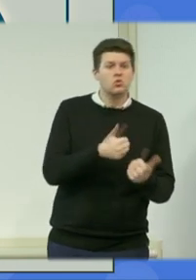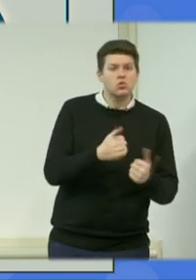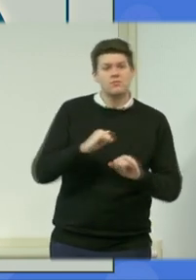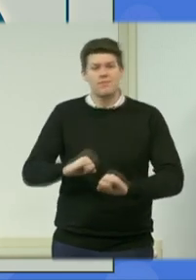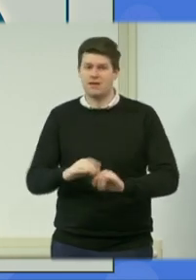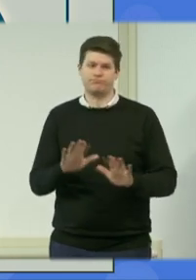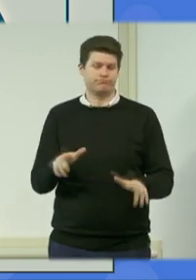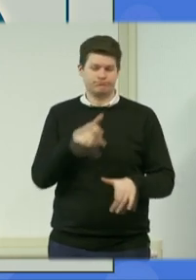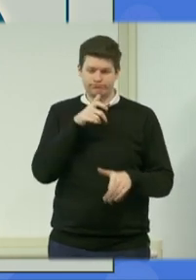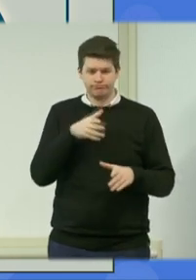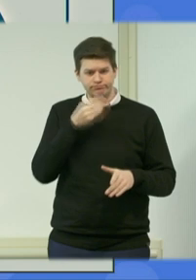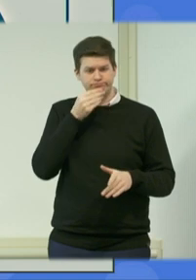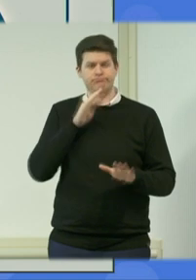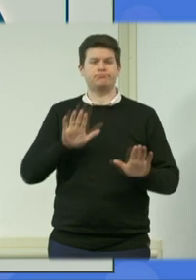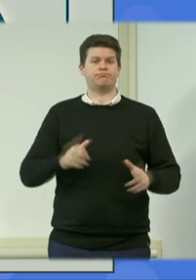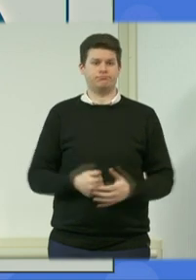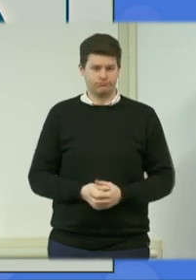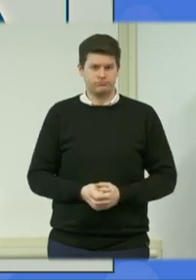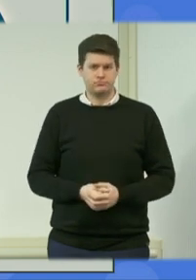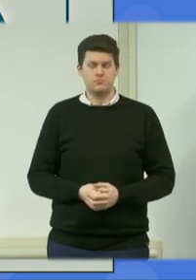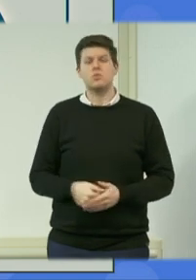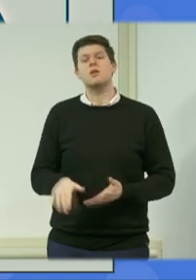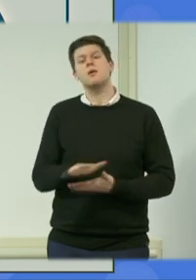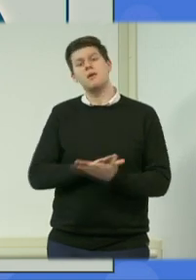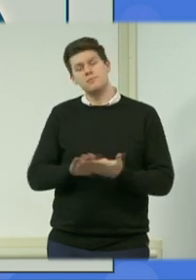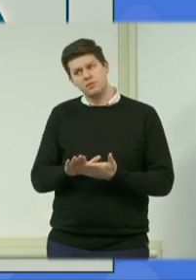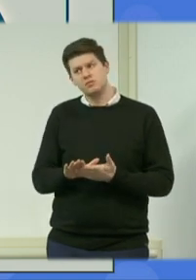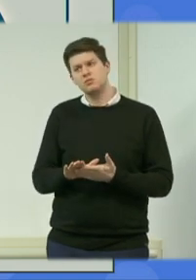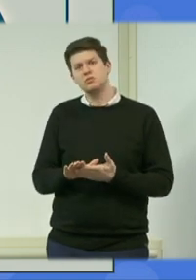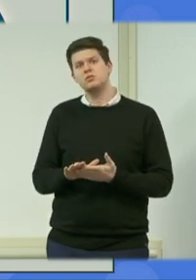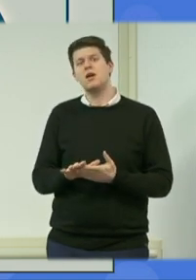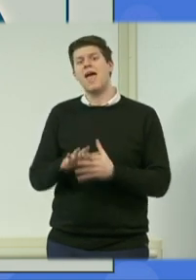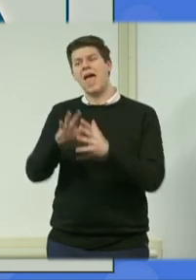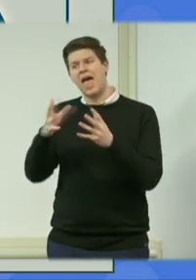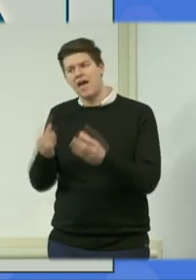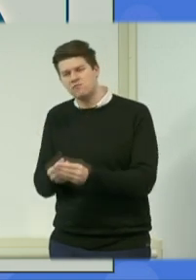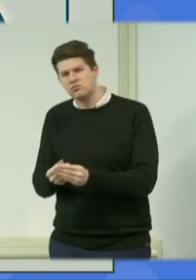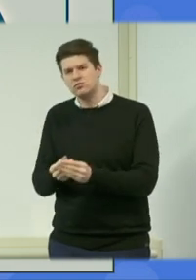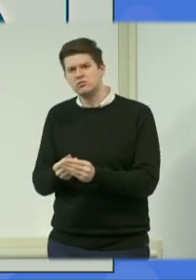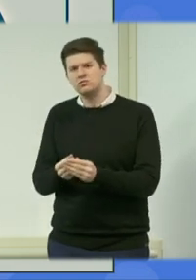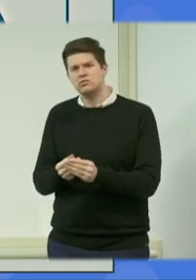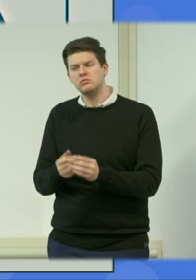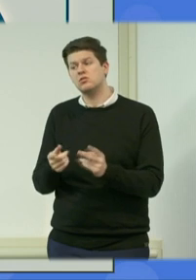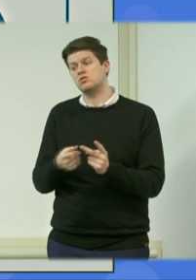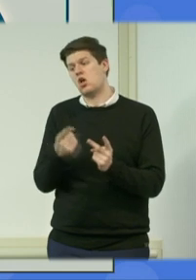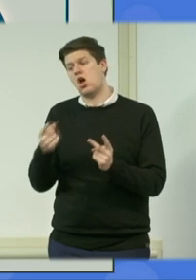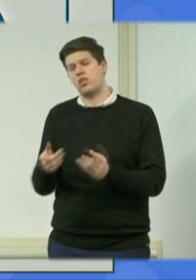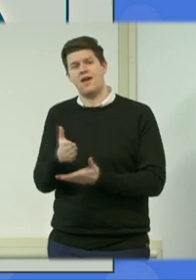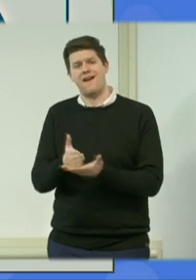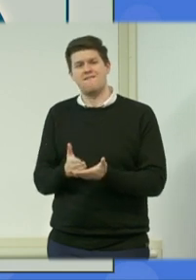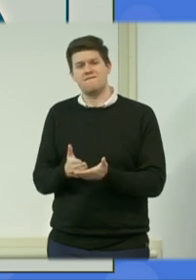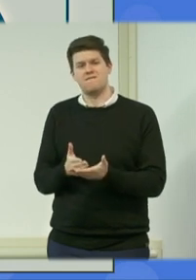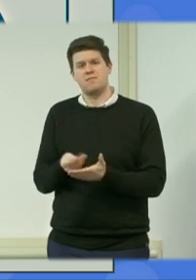thing, but that does mean that everything else squeezes into the other half. At the moment, local government, which is